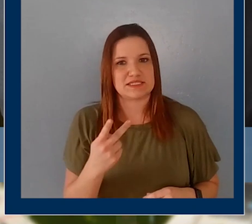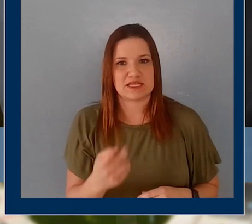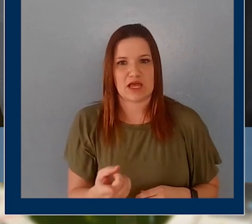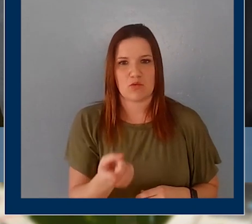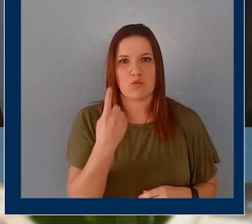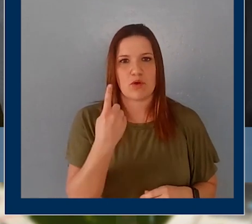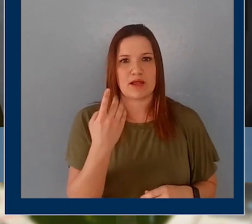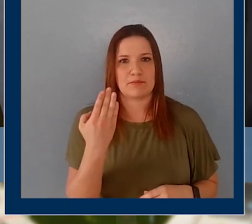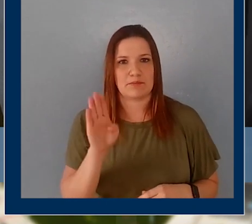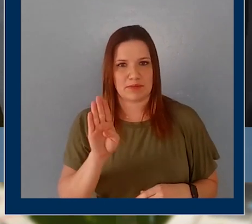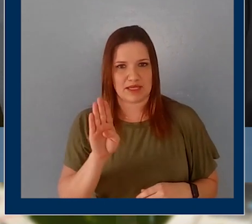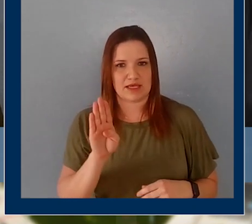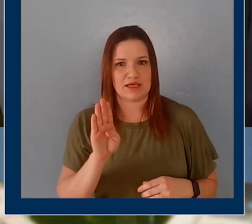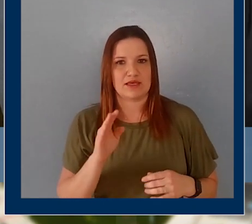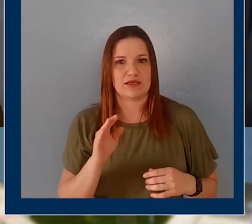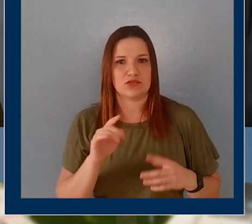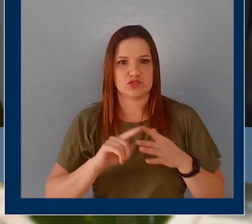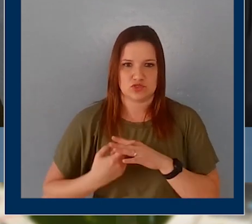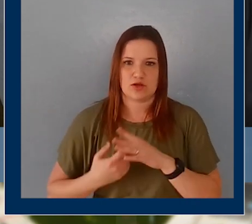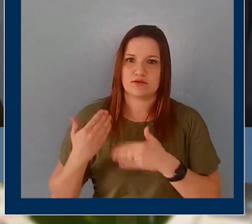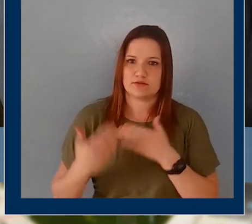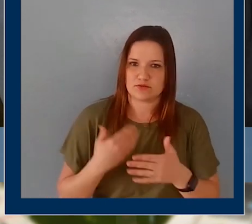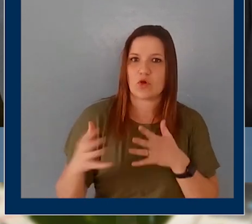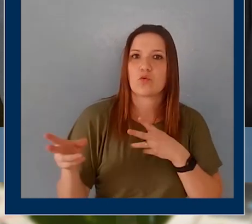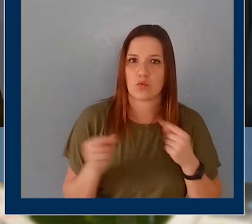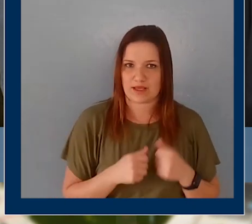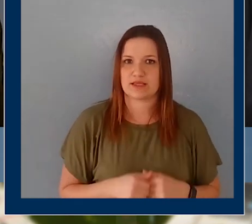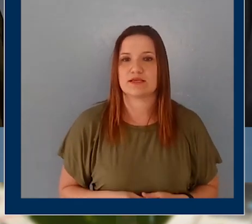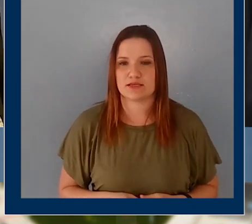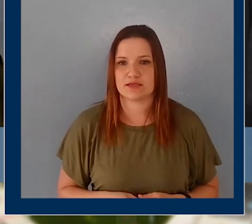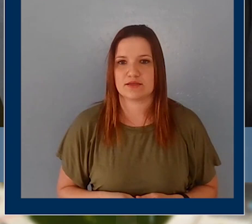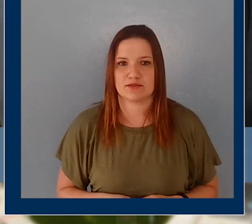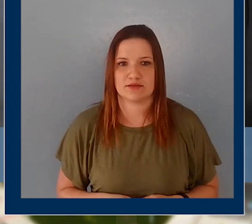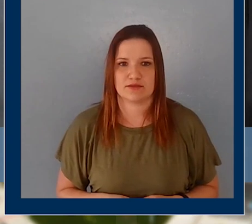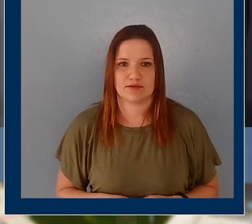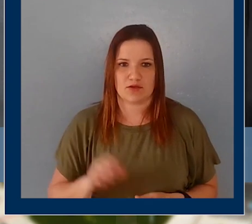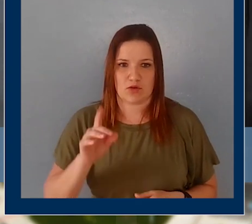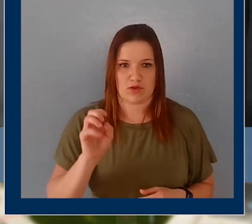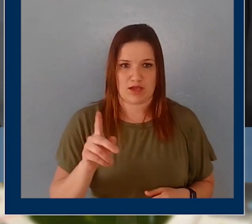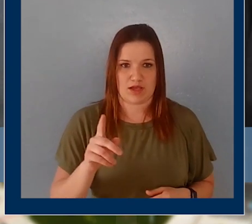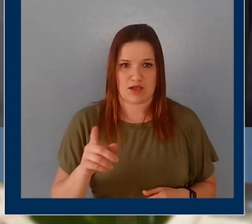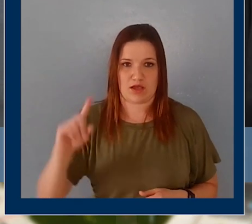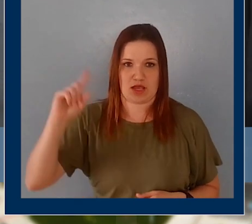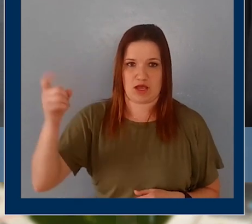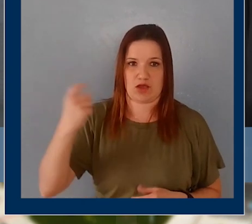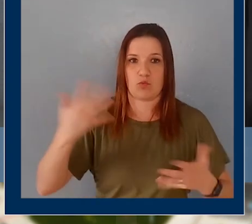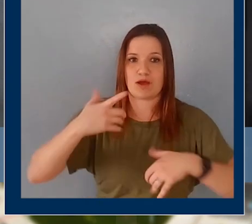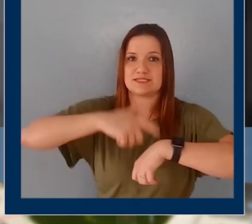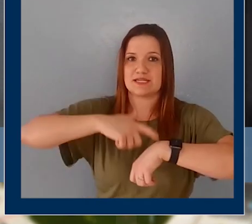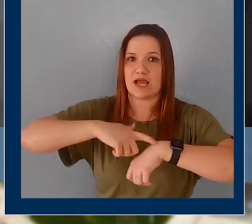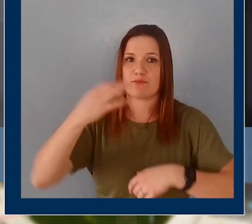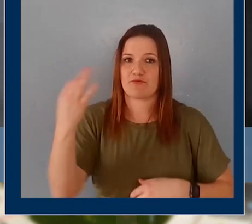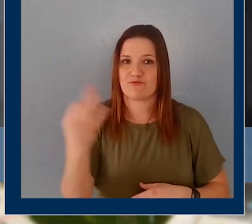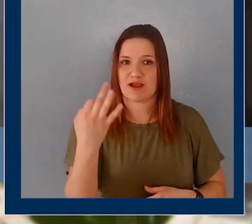help. But I think we're going to start seeing that 1B, phase 1B category roll out very